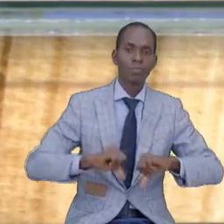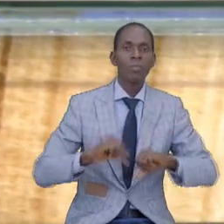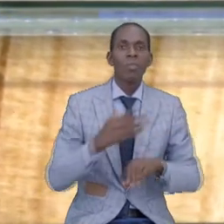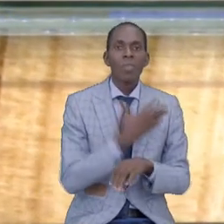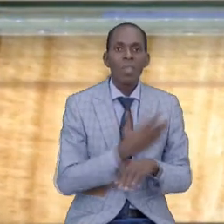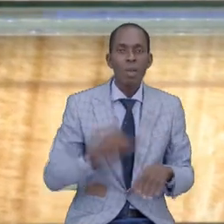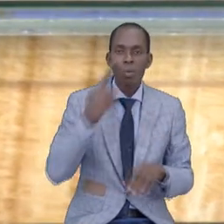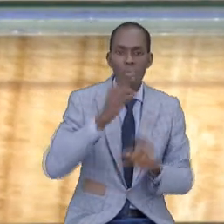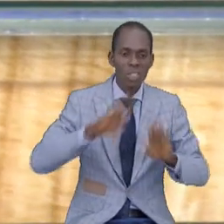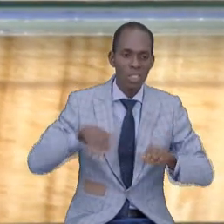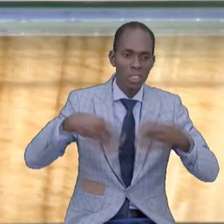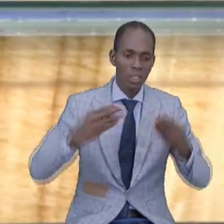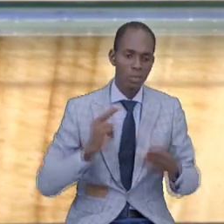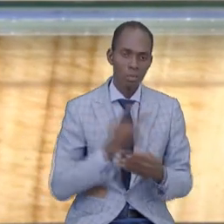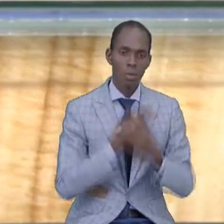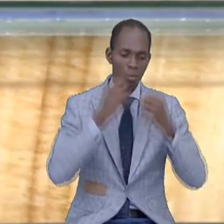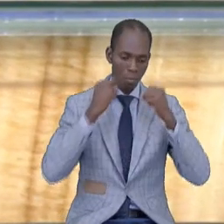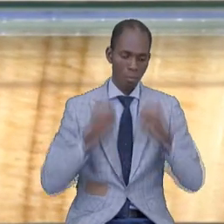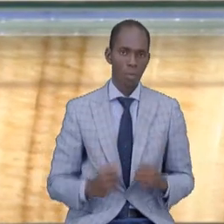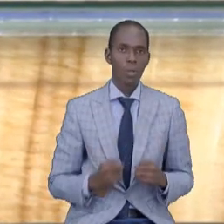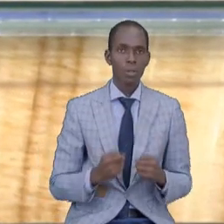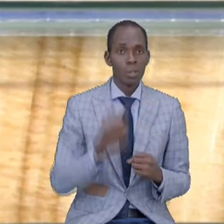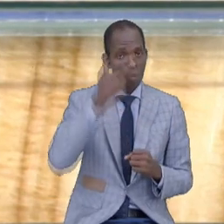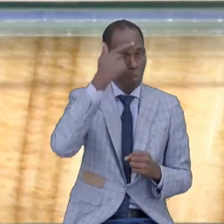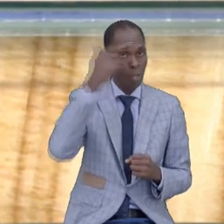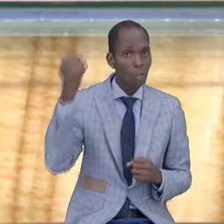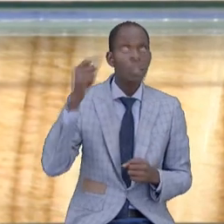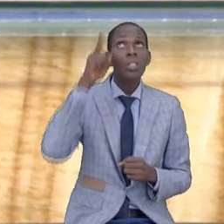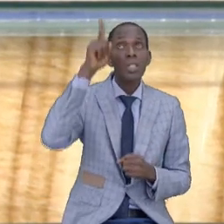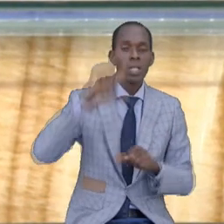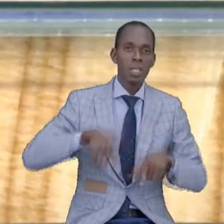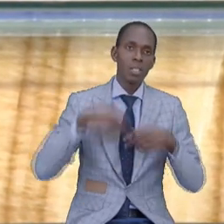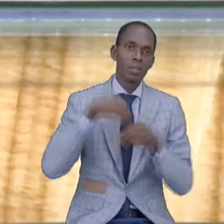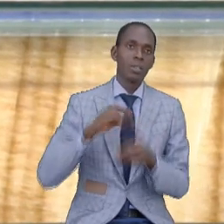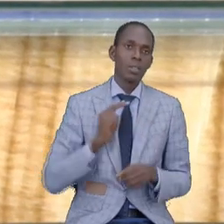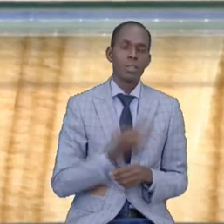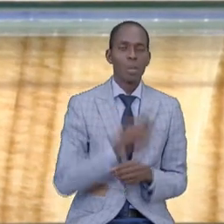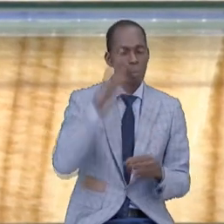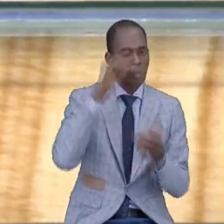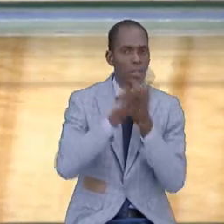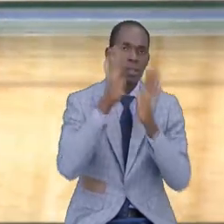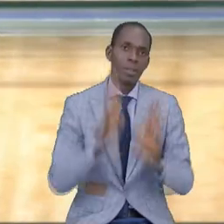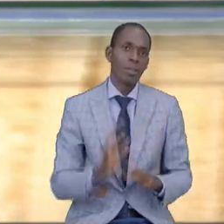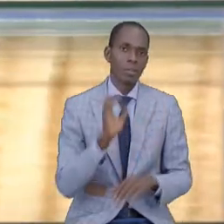who empowers us because he lives in us, believers. And